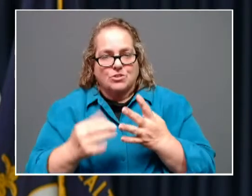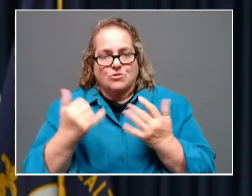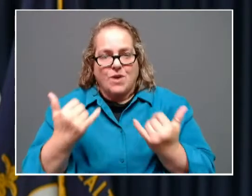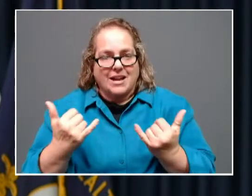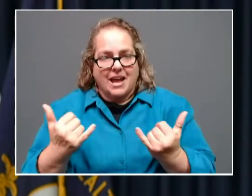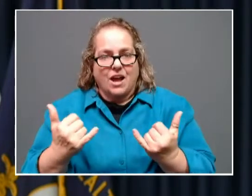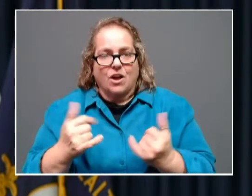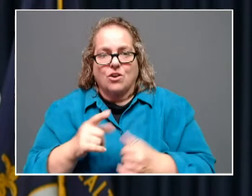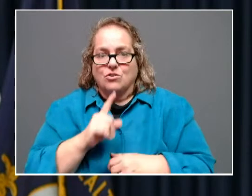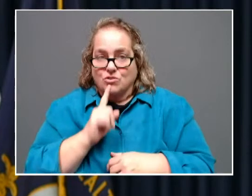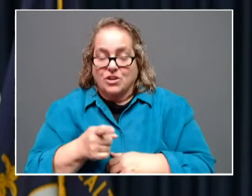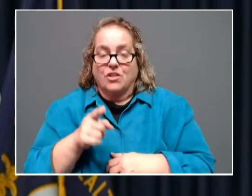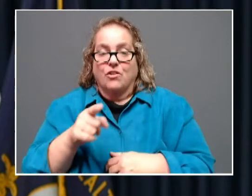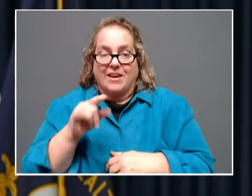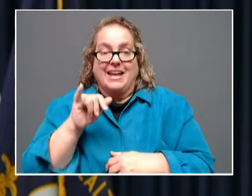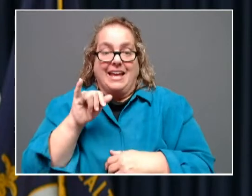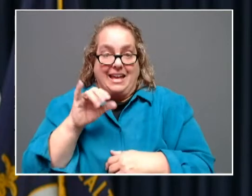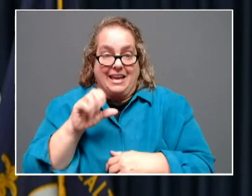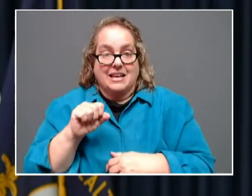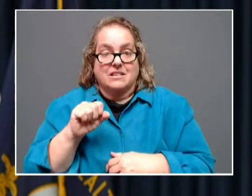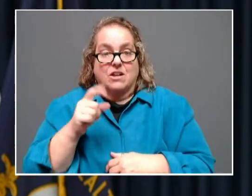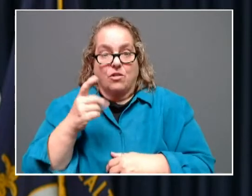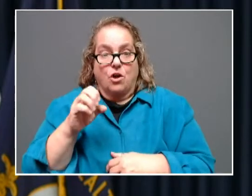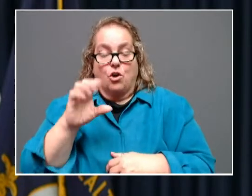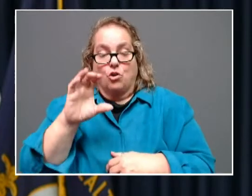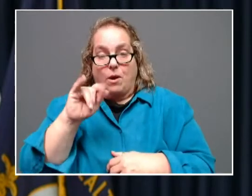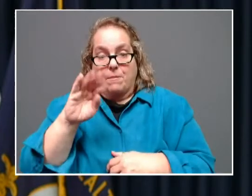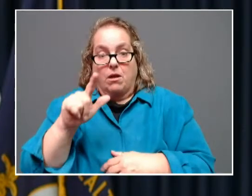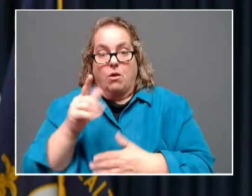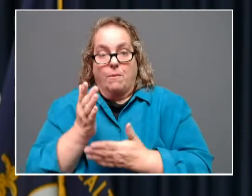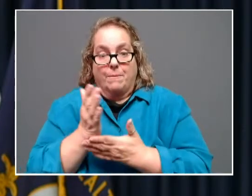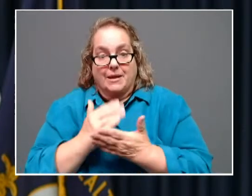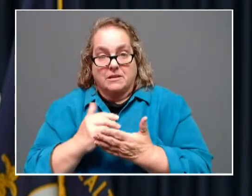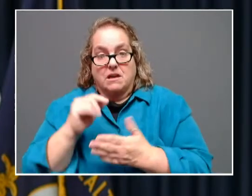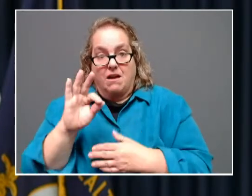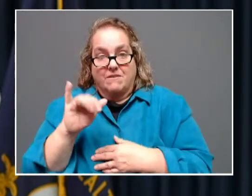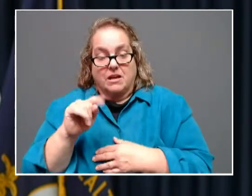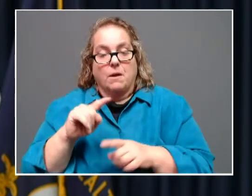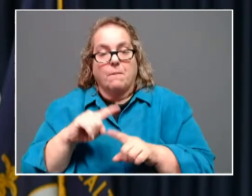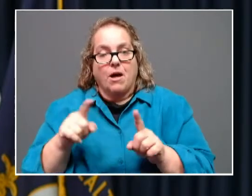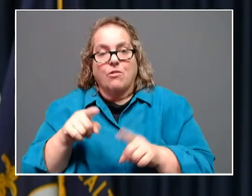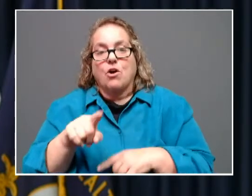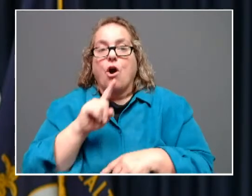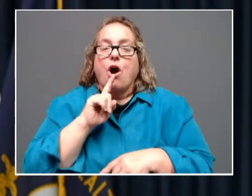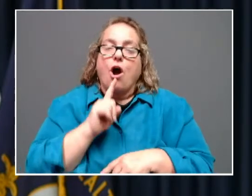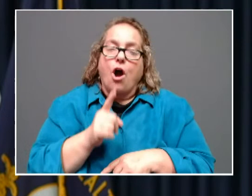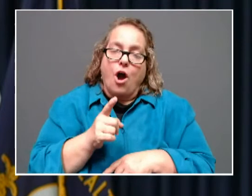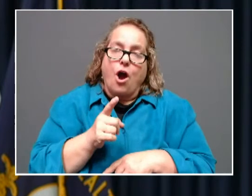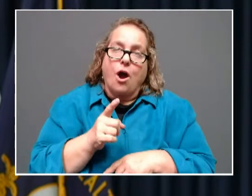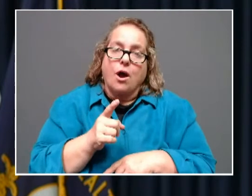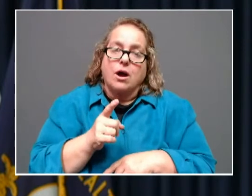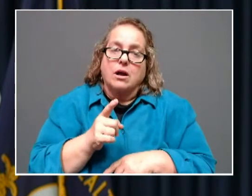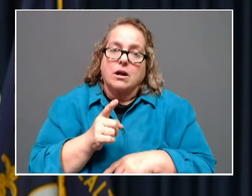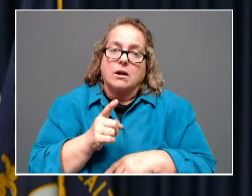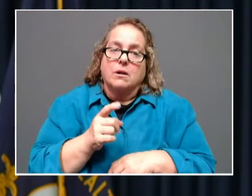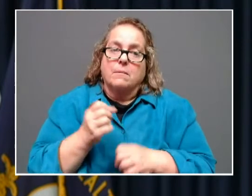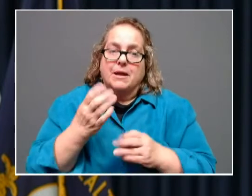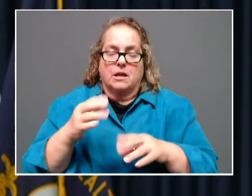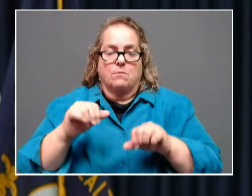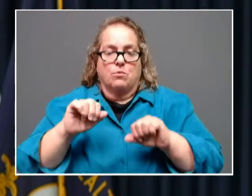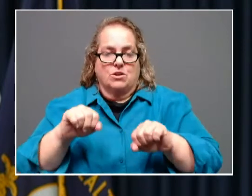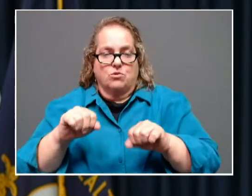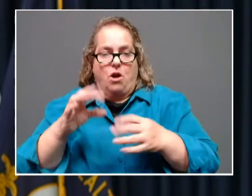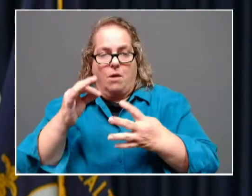Certainly, there is the criminal piece of it, but there are a number of potential options there,